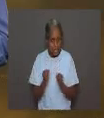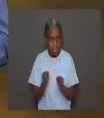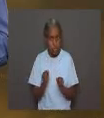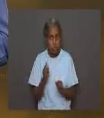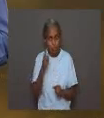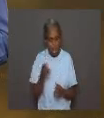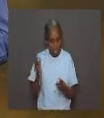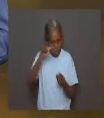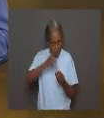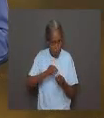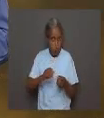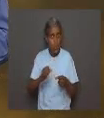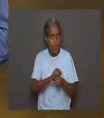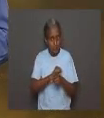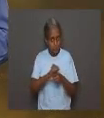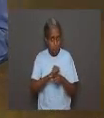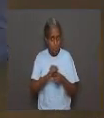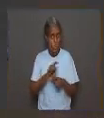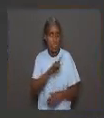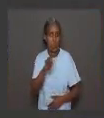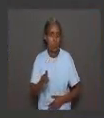more practical problem, students.